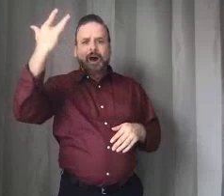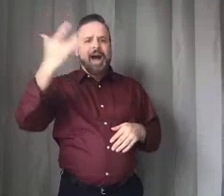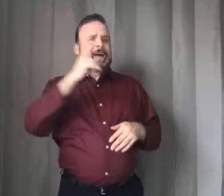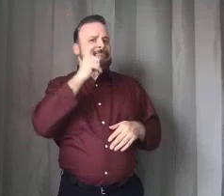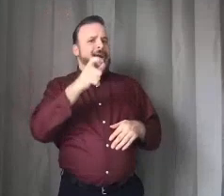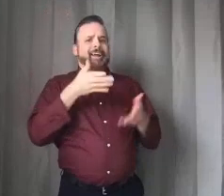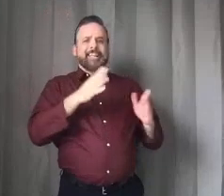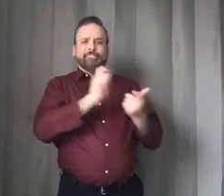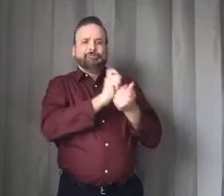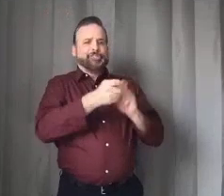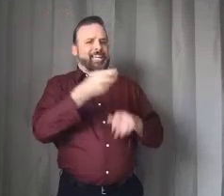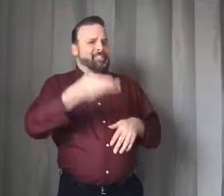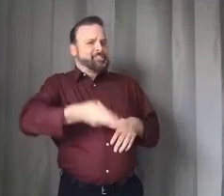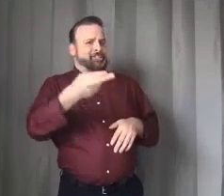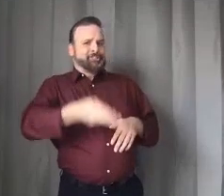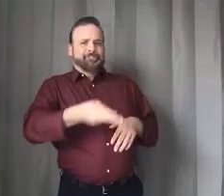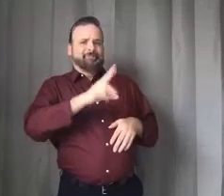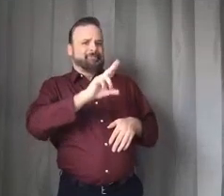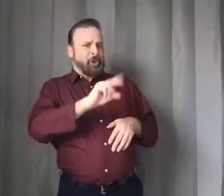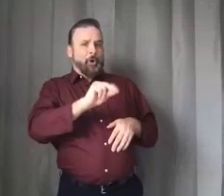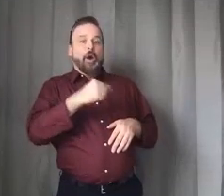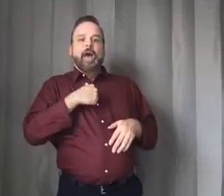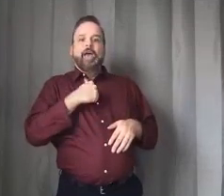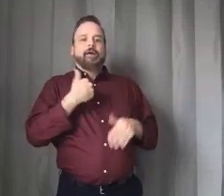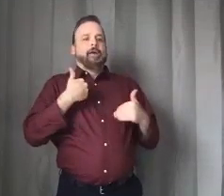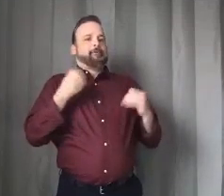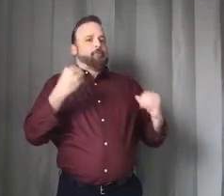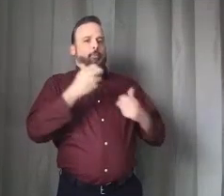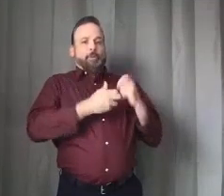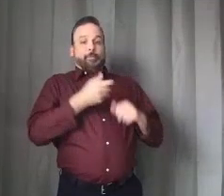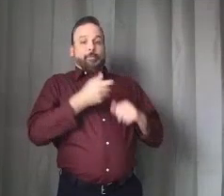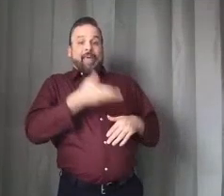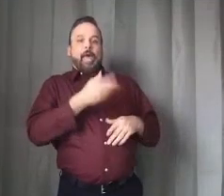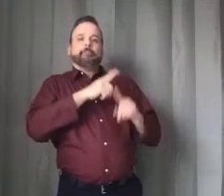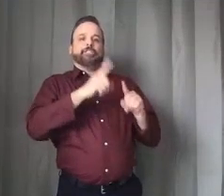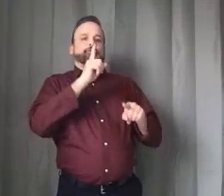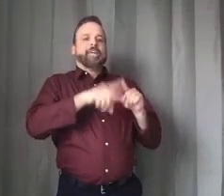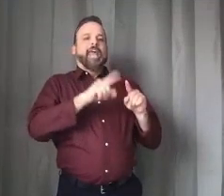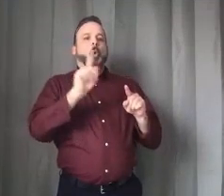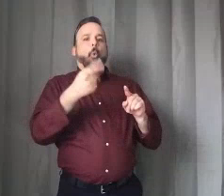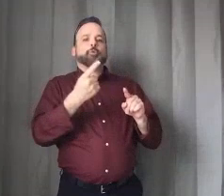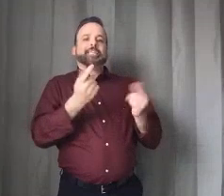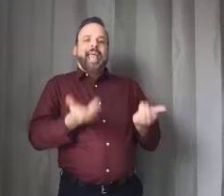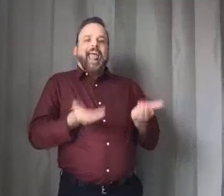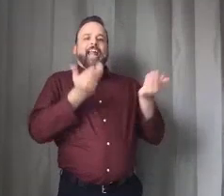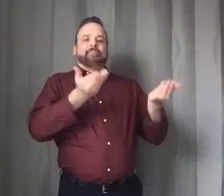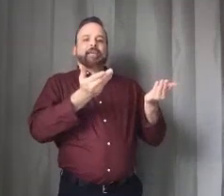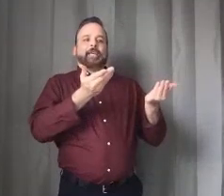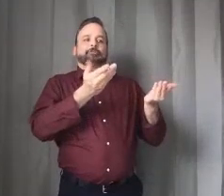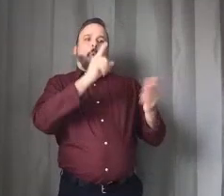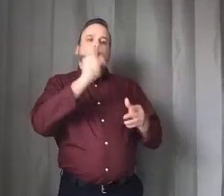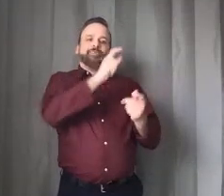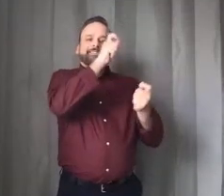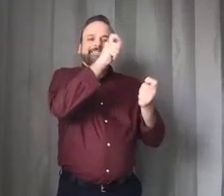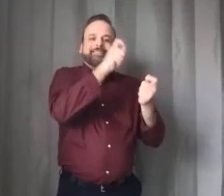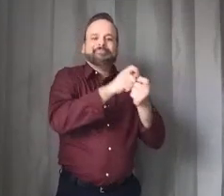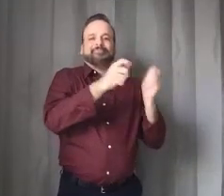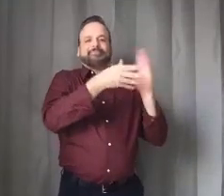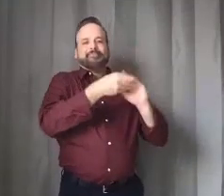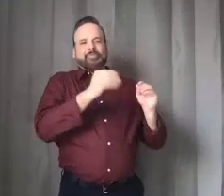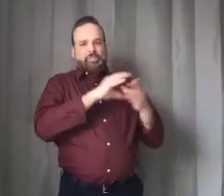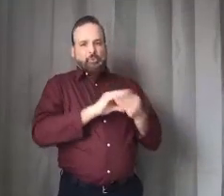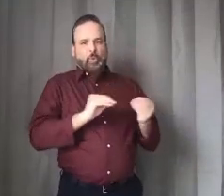rewrite that. So I don't have a problem with that, but it's like, you can't just only elevate those. Right. You know, you can't only elevate